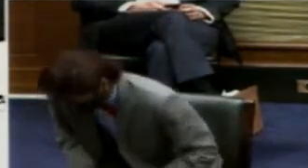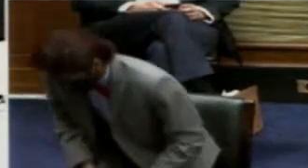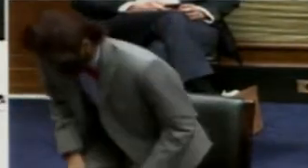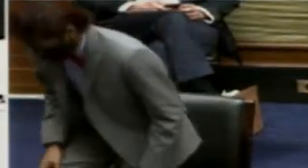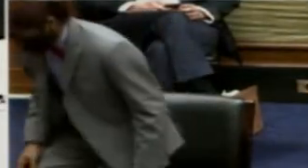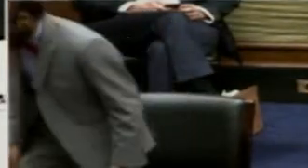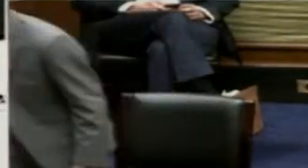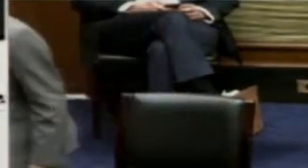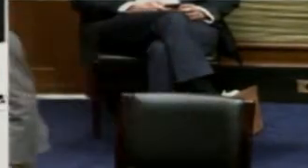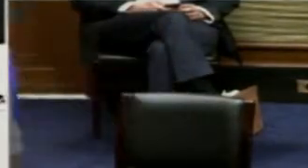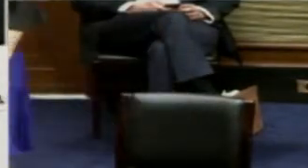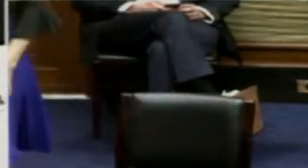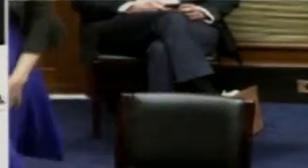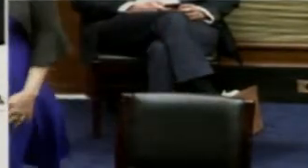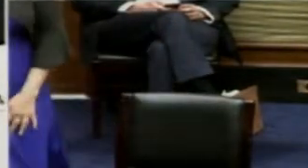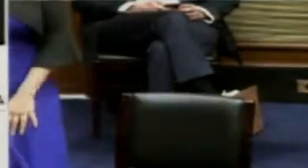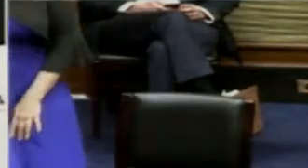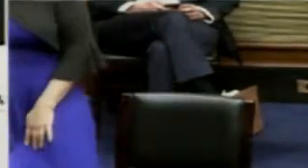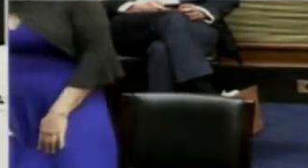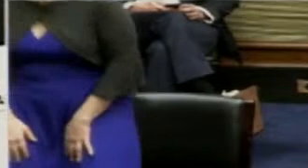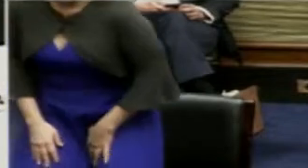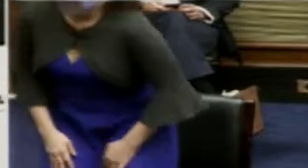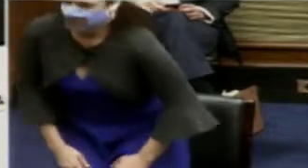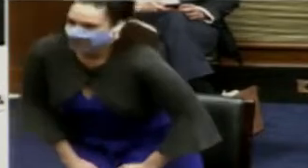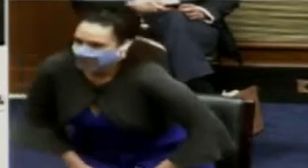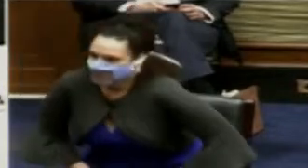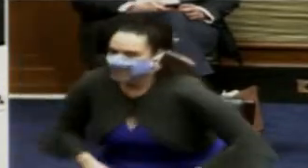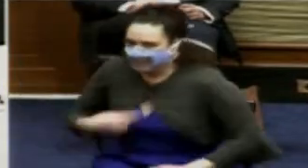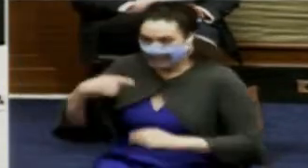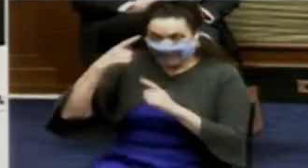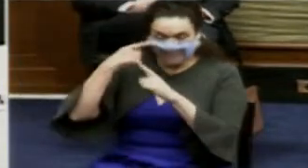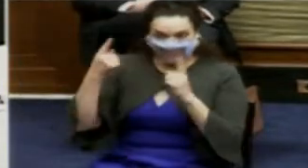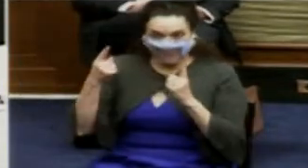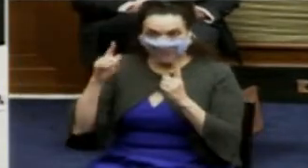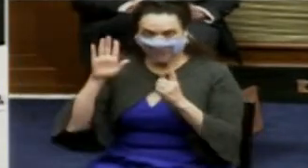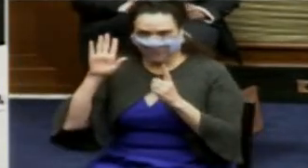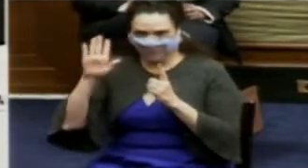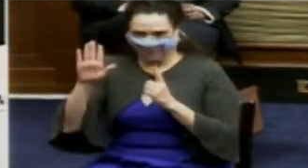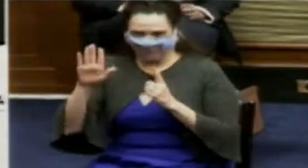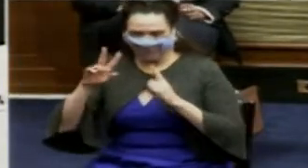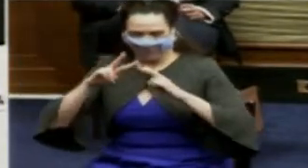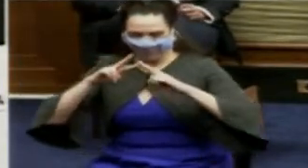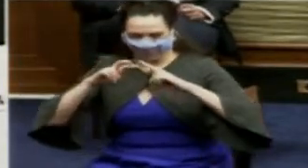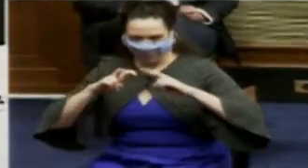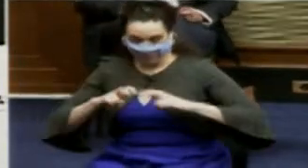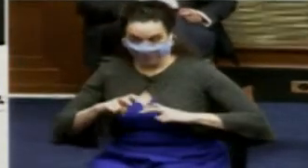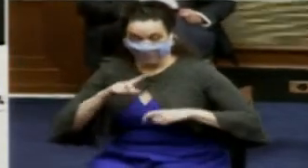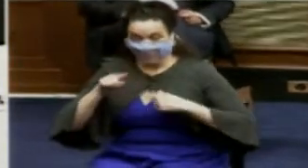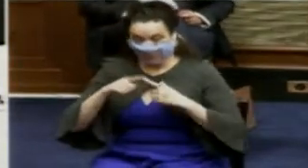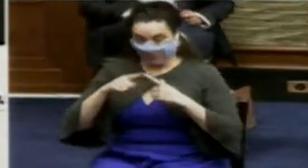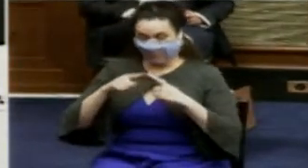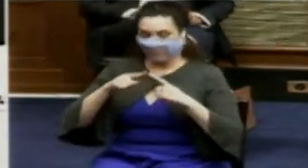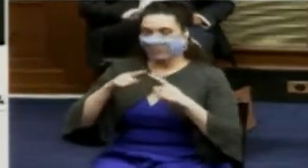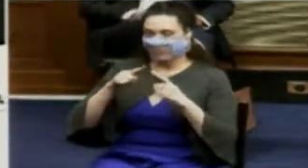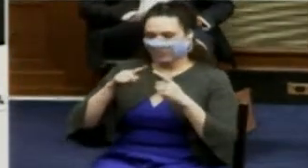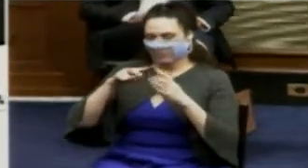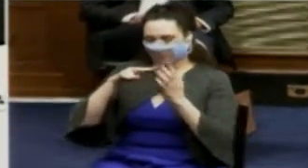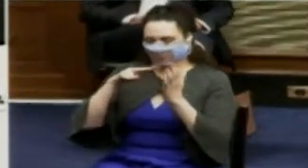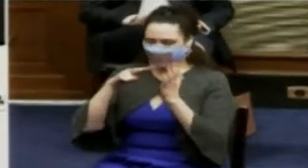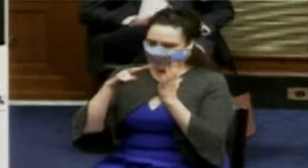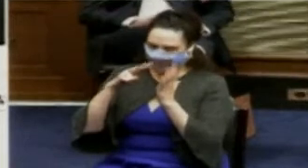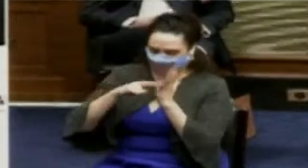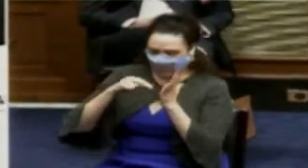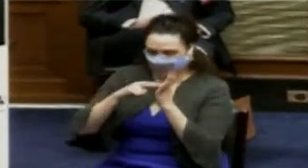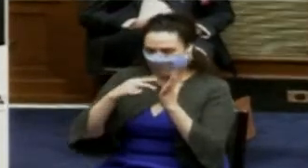what you're pointing to, but if you look at what is frequently called the nation's report card, also known as the NAEP